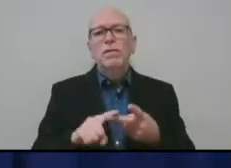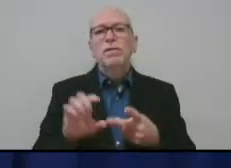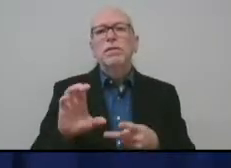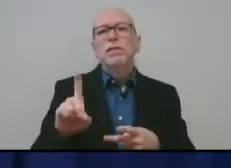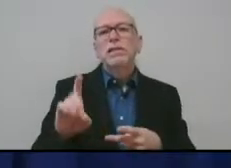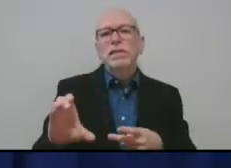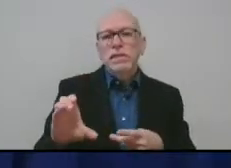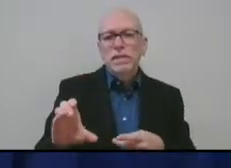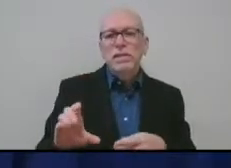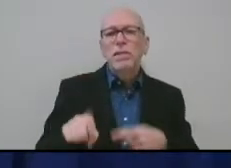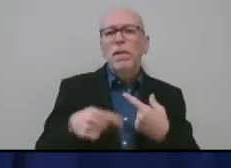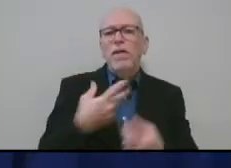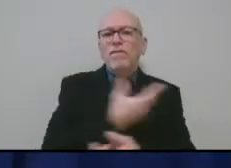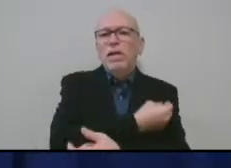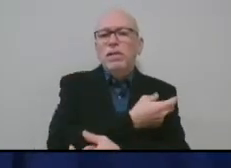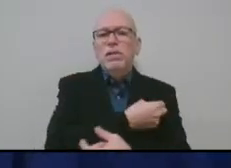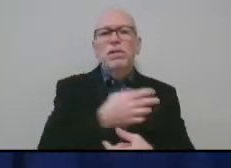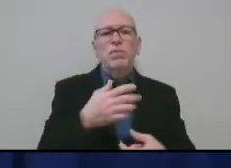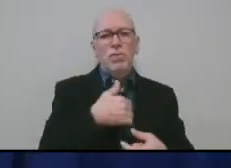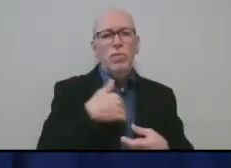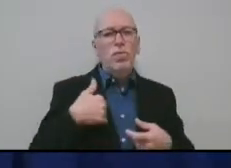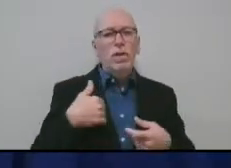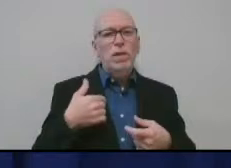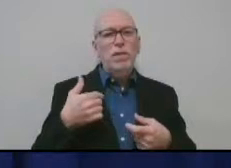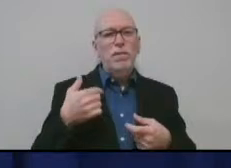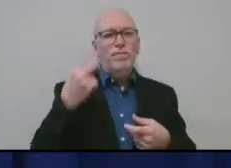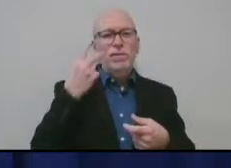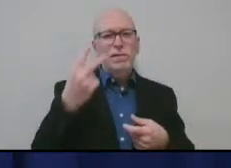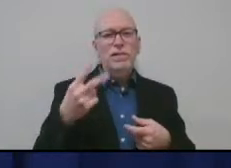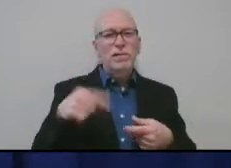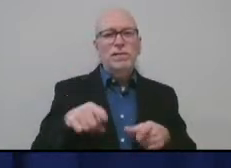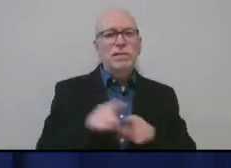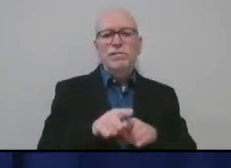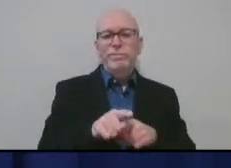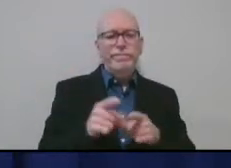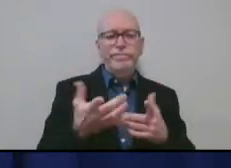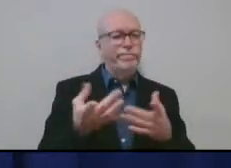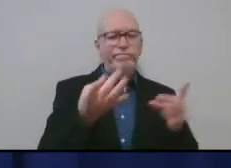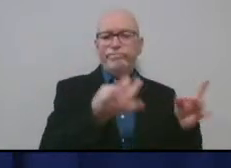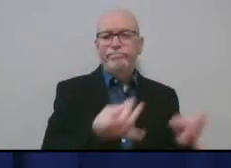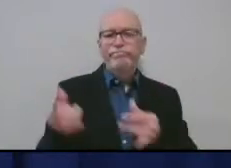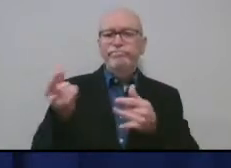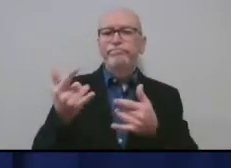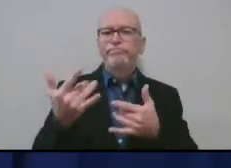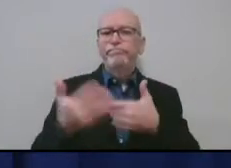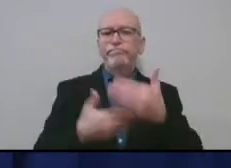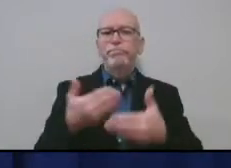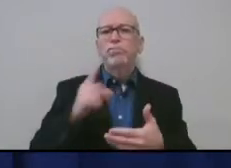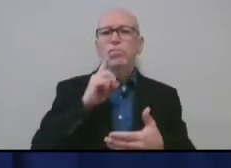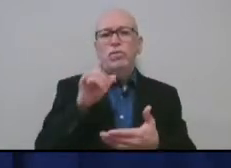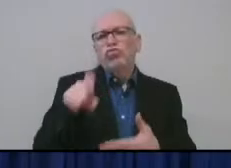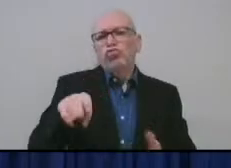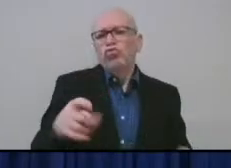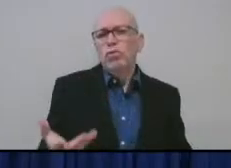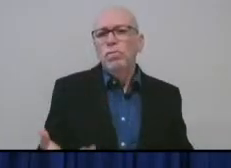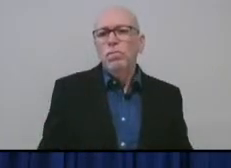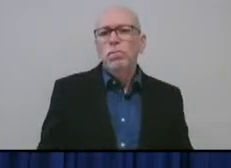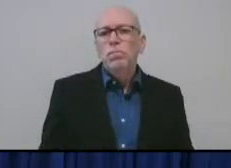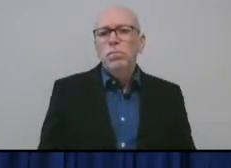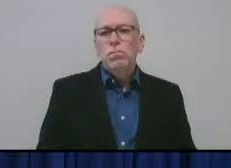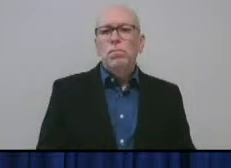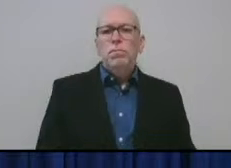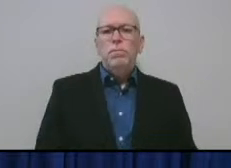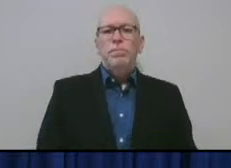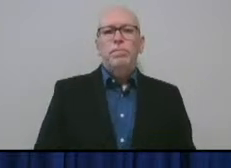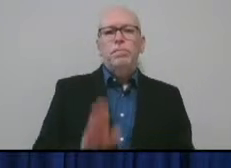our vaccine. So we have seen this as just a seamless transition, and that's really the way it should be. Yeah.